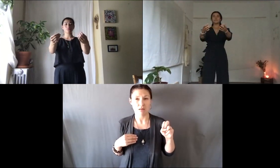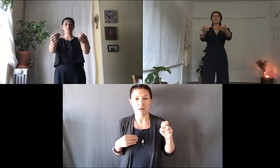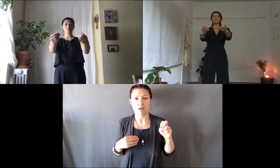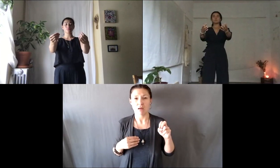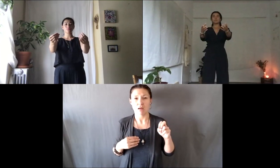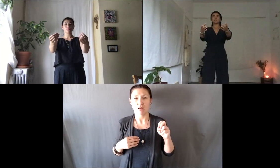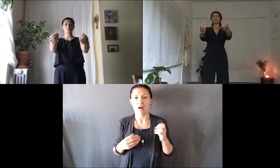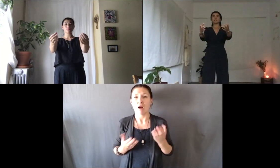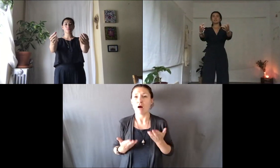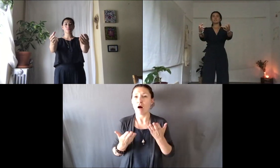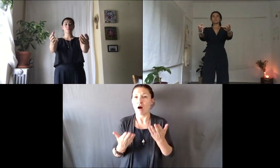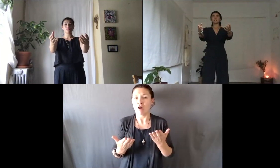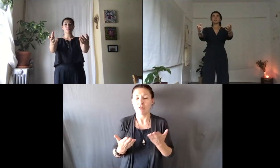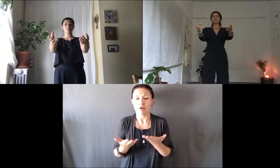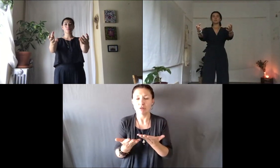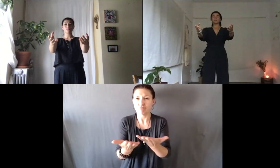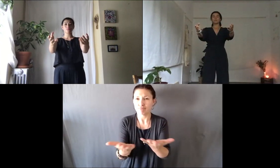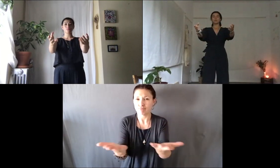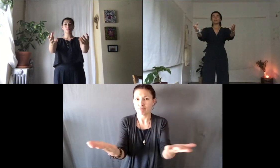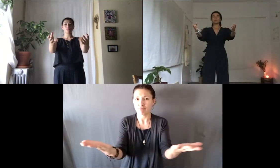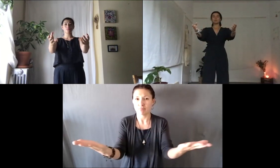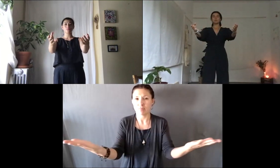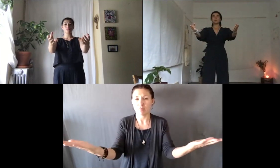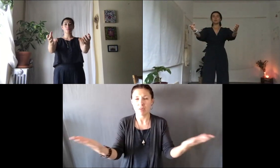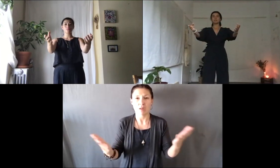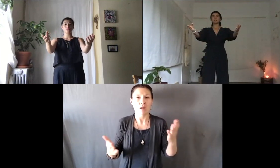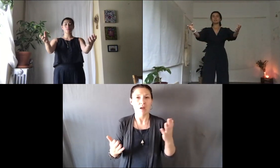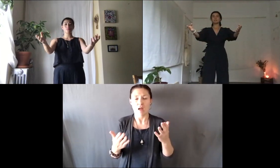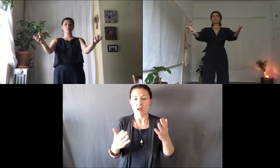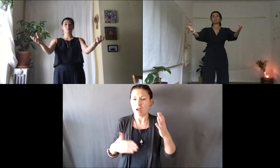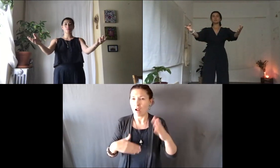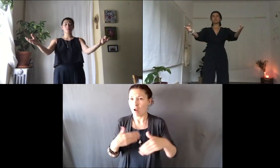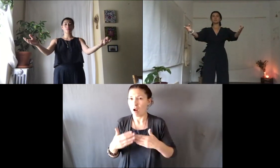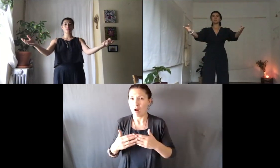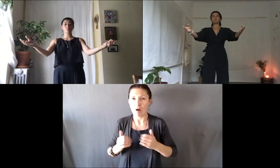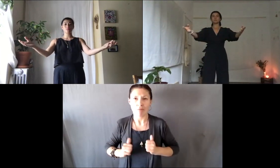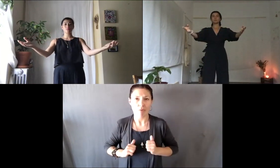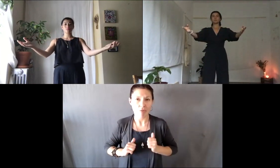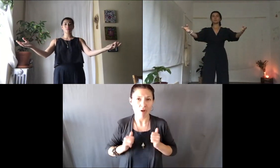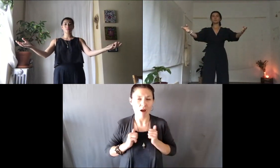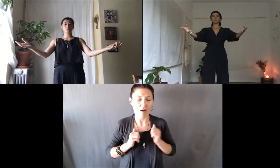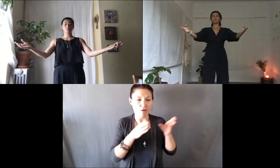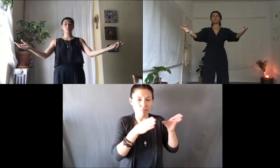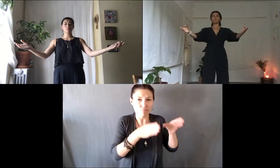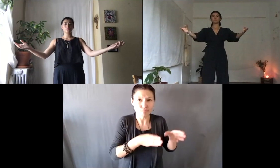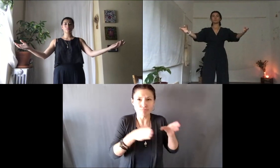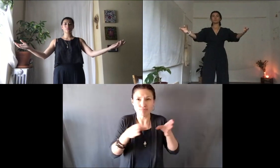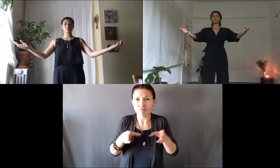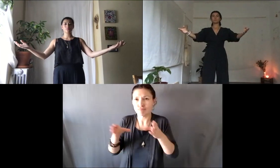all sentient beings throughout time and space.